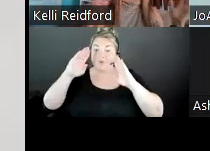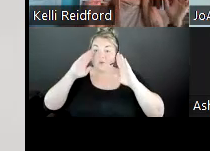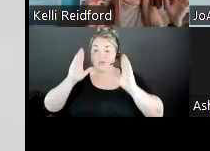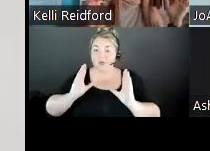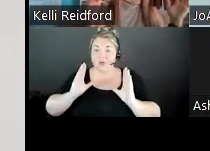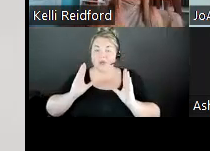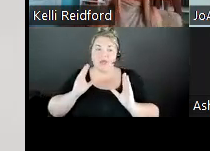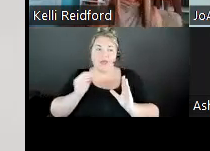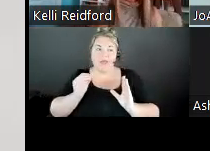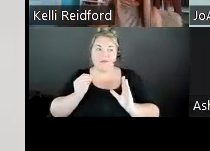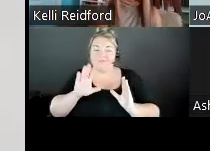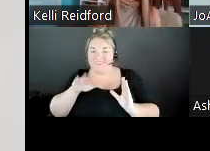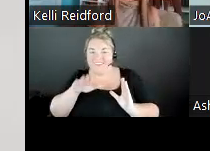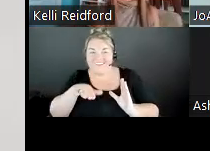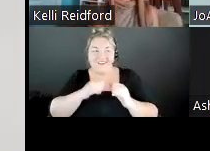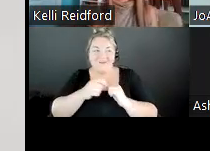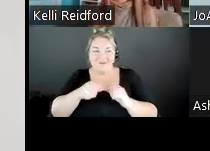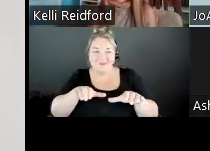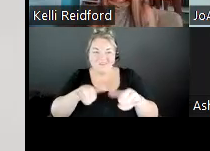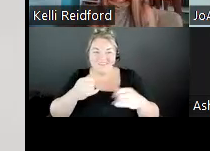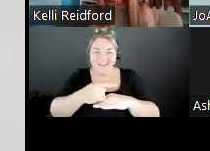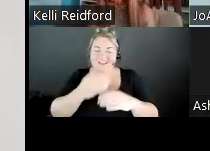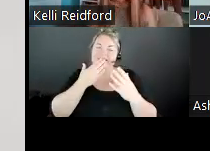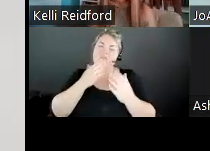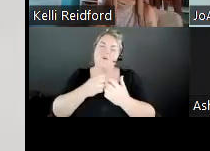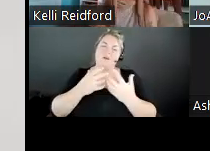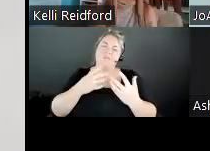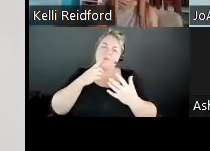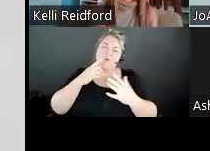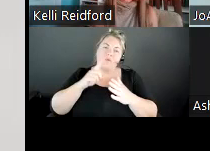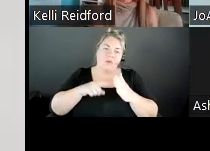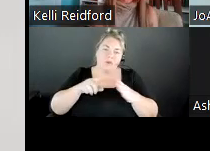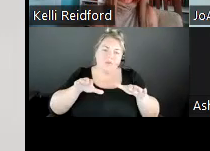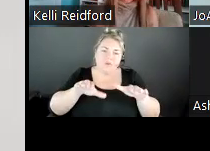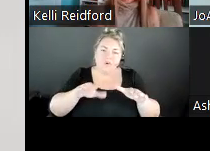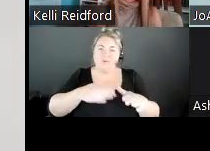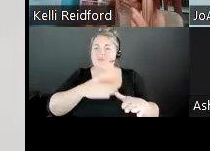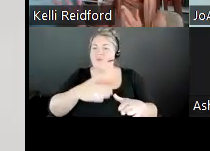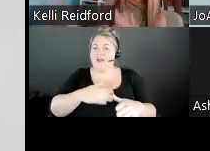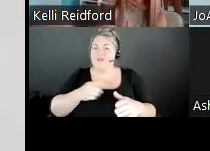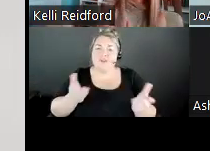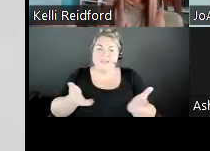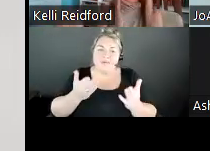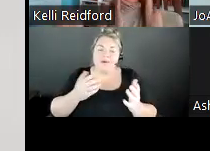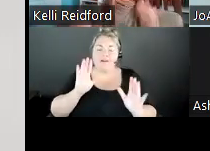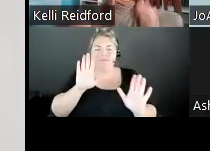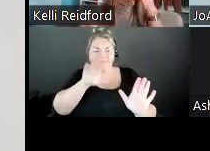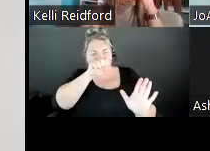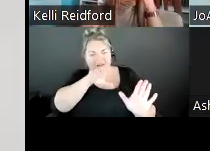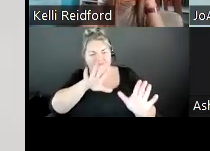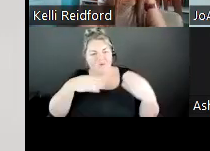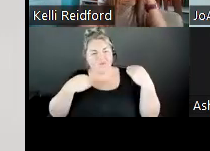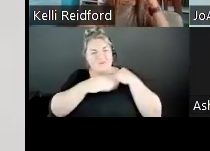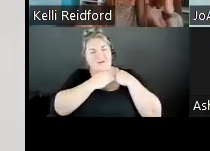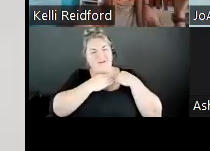is, how are you doing today? Thank you so much for what you do. We're so glad you're here. I love that scarf. It's like